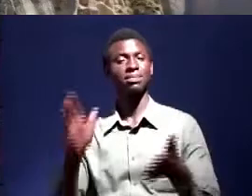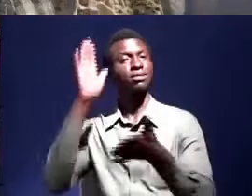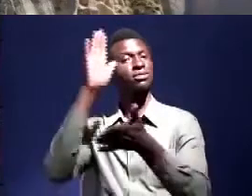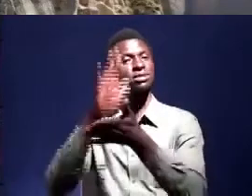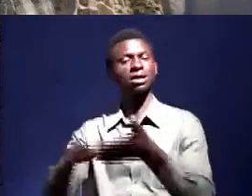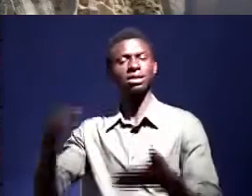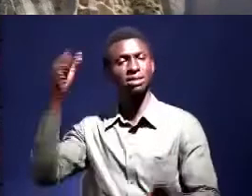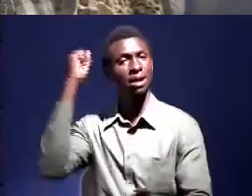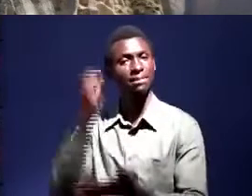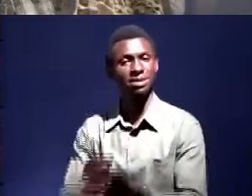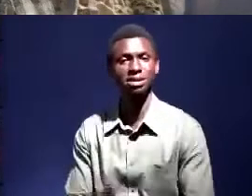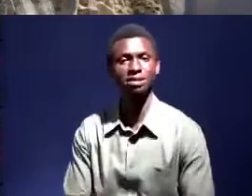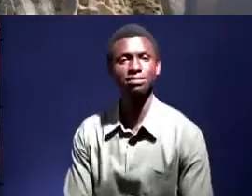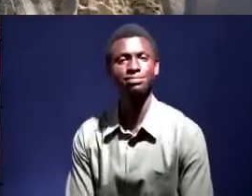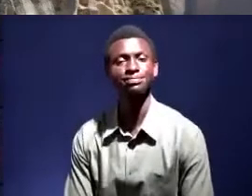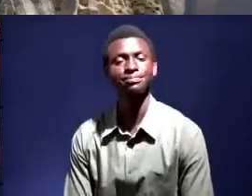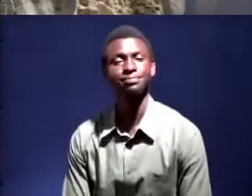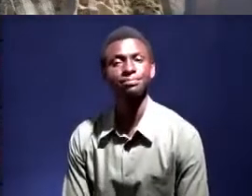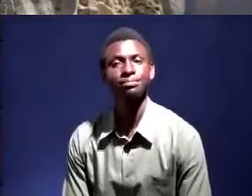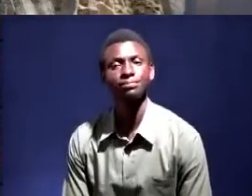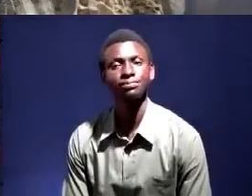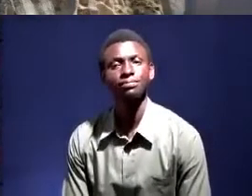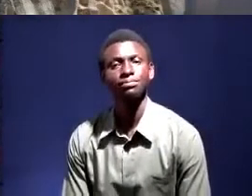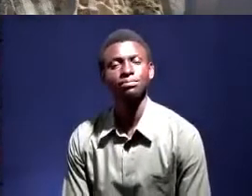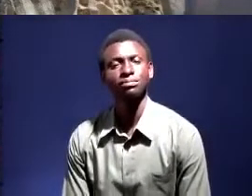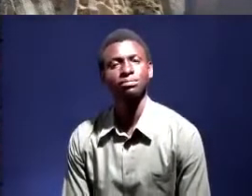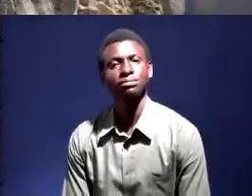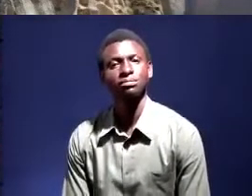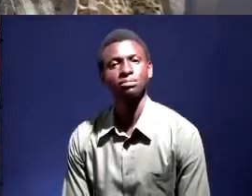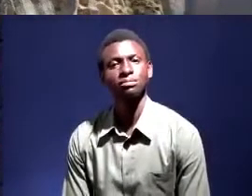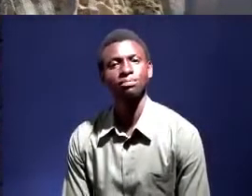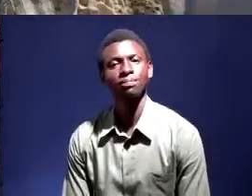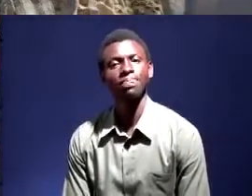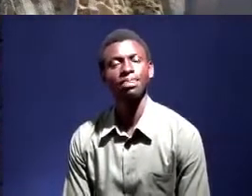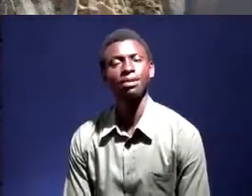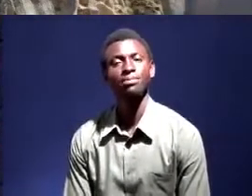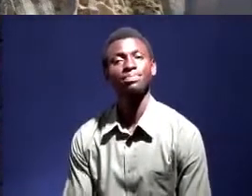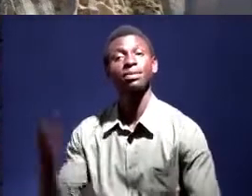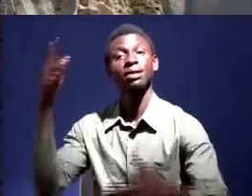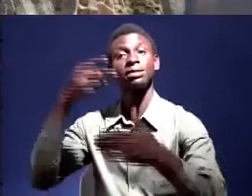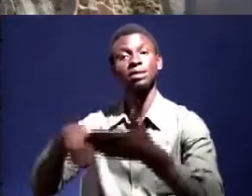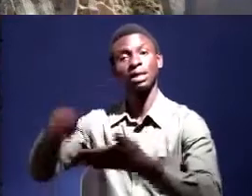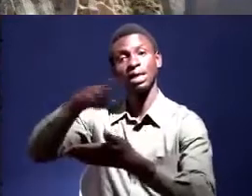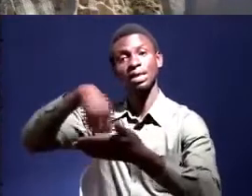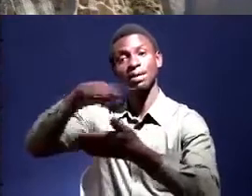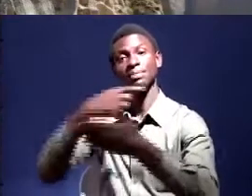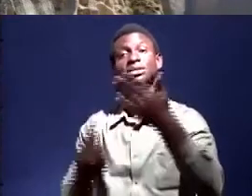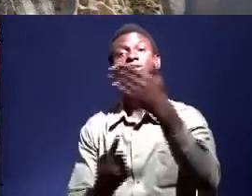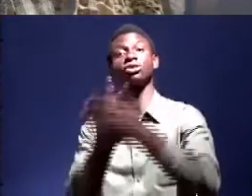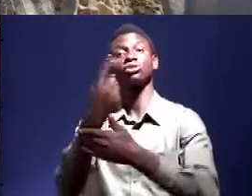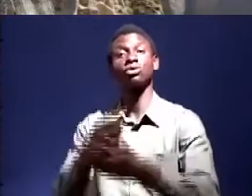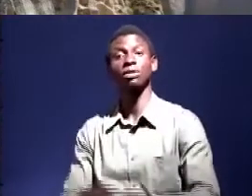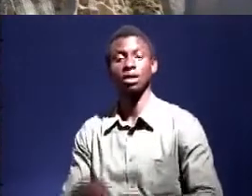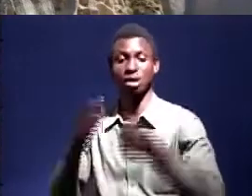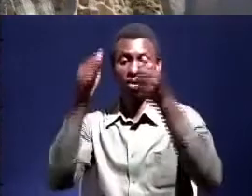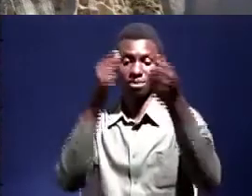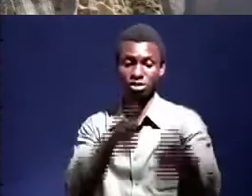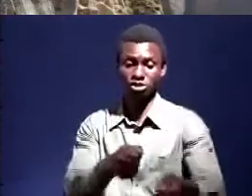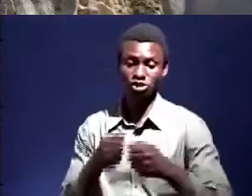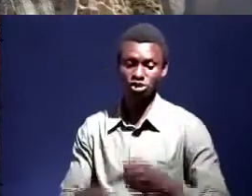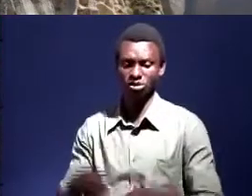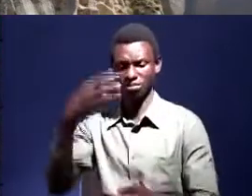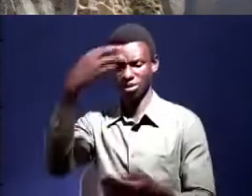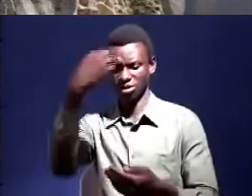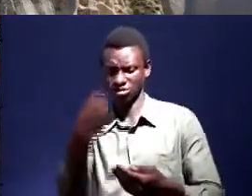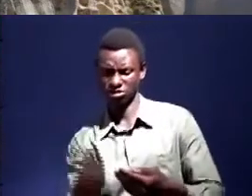niwahi kufika. Is in the underground cities in Turkey. Ni katika miji iliyotokana machimbo iliyo chini sana kule